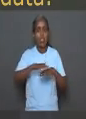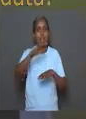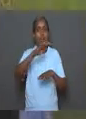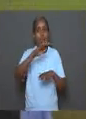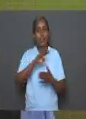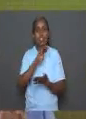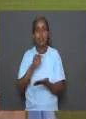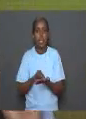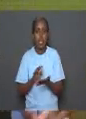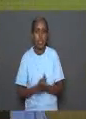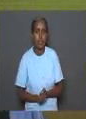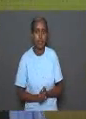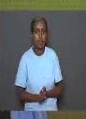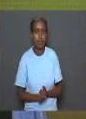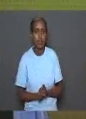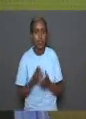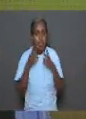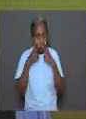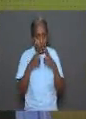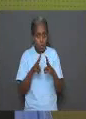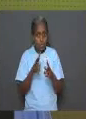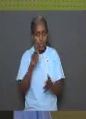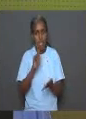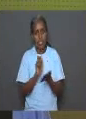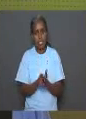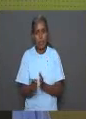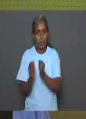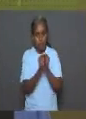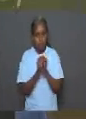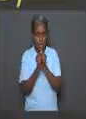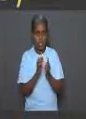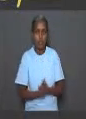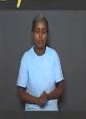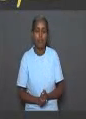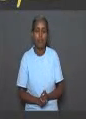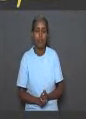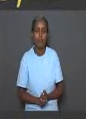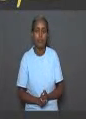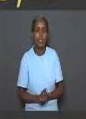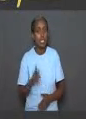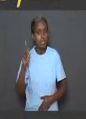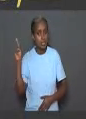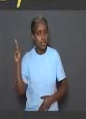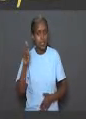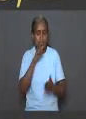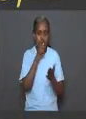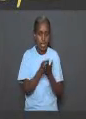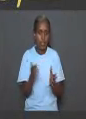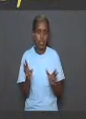median. Let us look at an example together. In this data